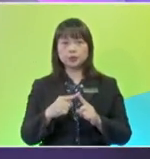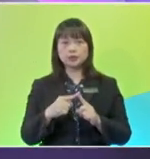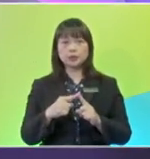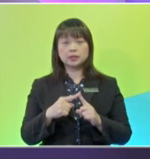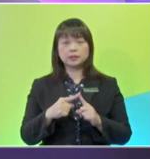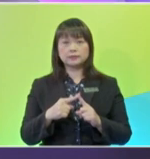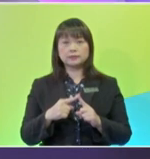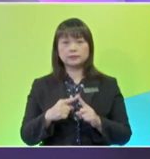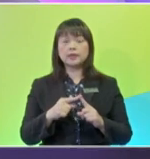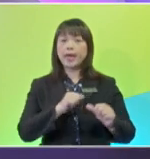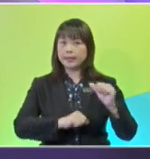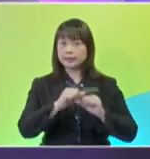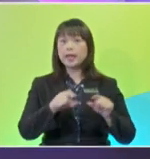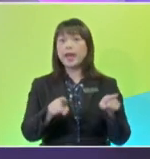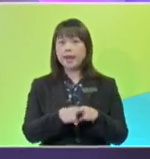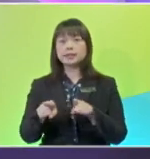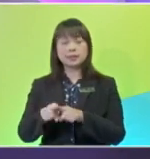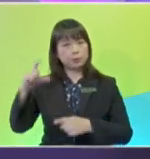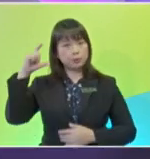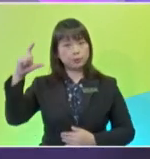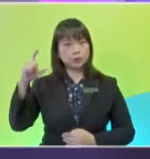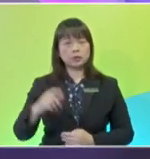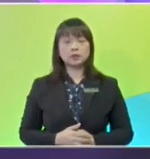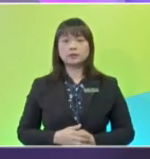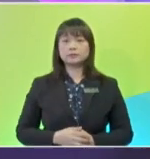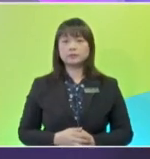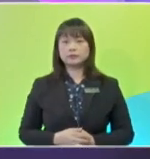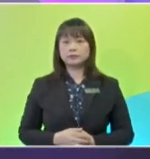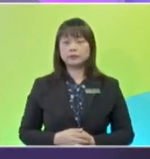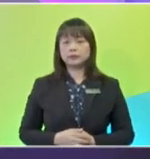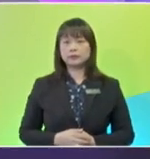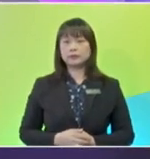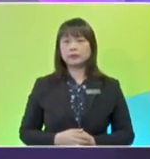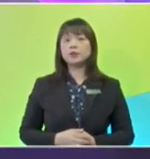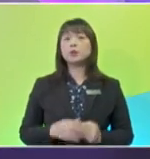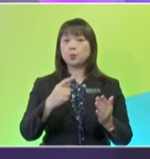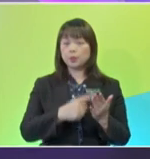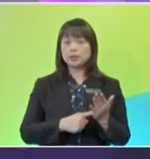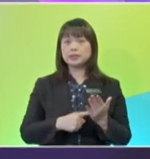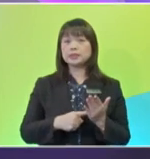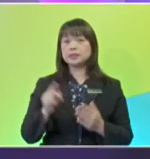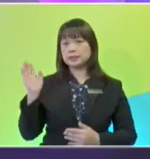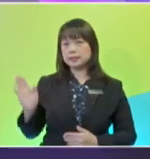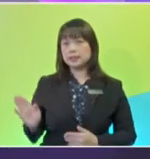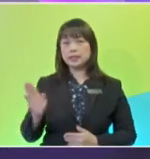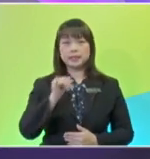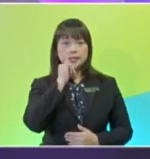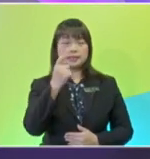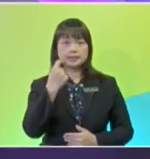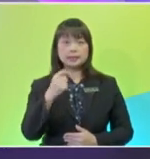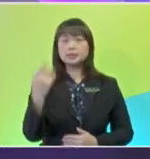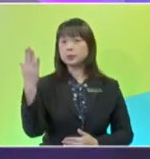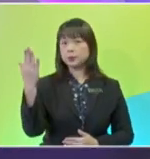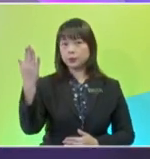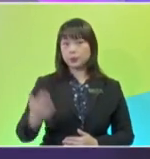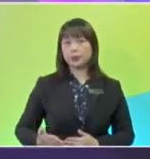going to act as the moon. Okay. And what you're holding here is the screen. Okay. The screen is going to be acting